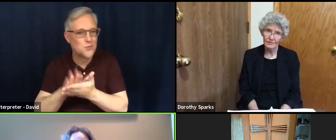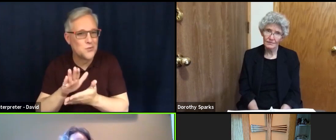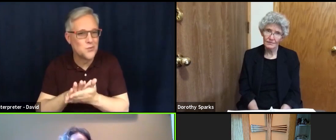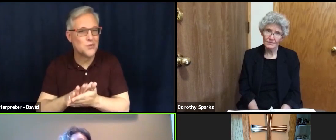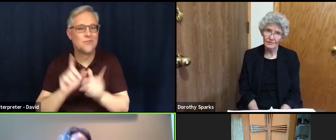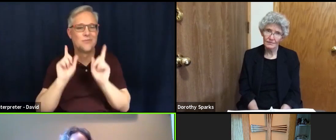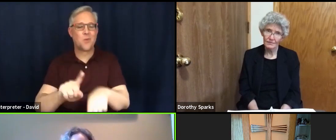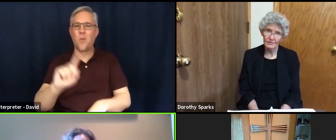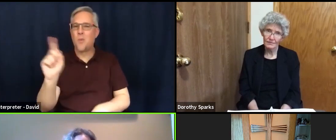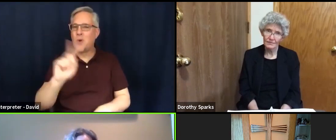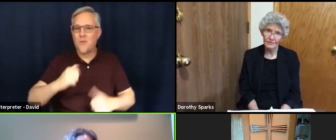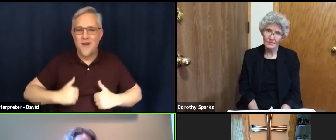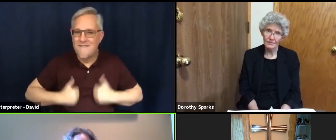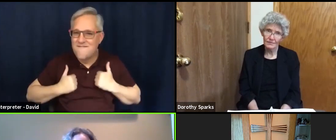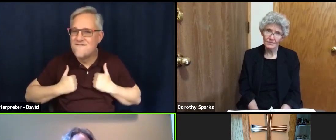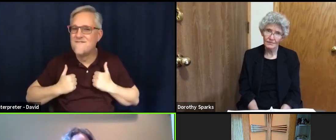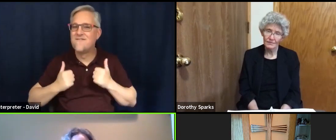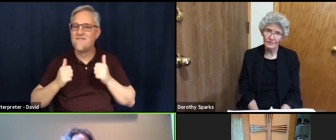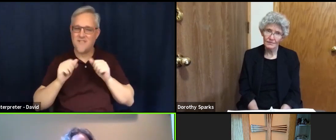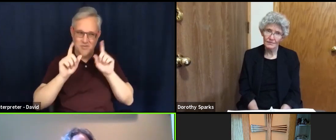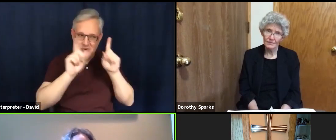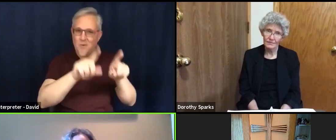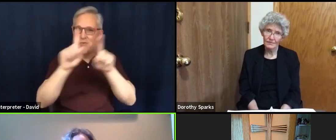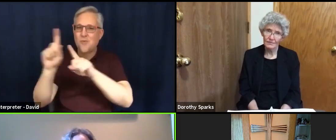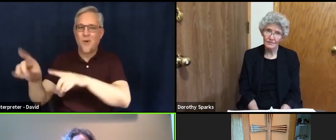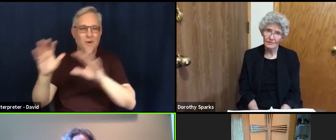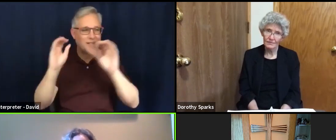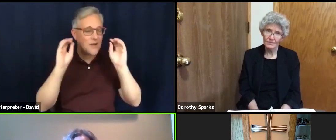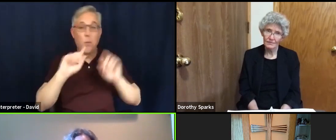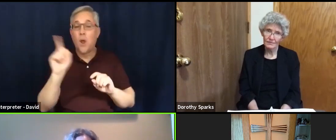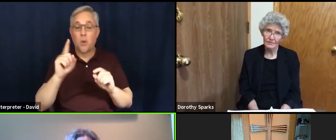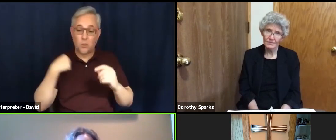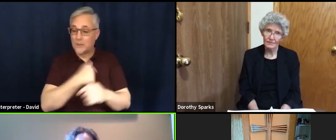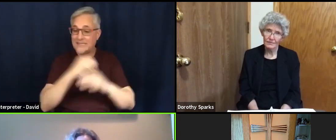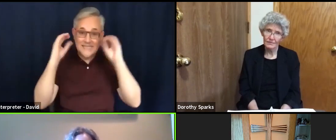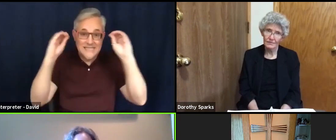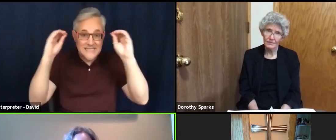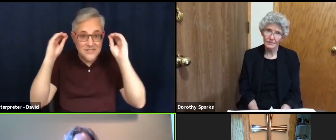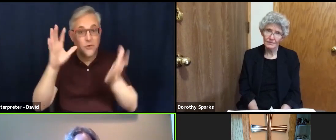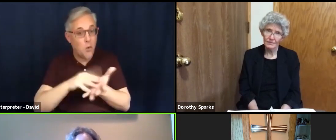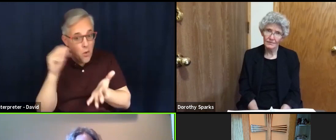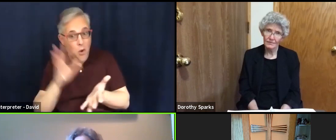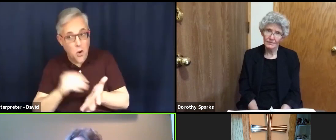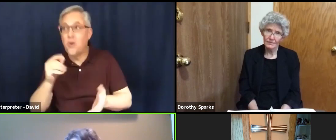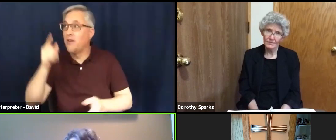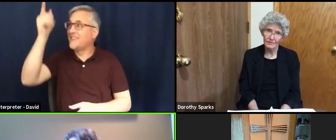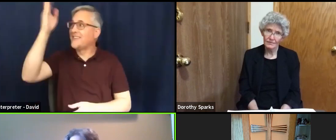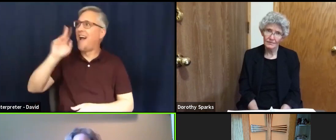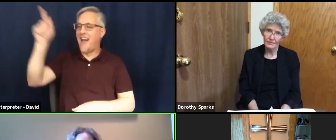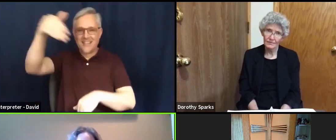teach and learn and all of those things that we do every day. God sends us out.